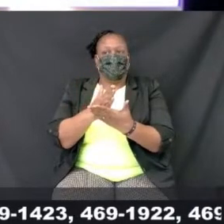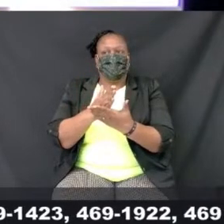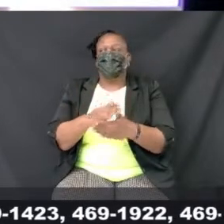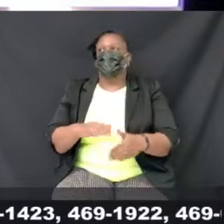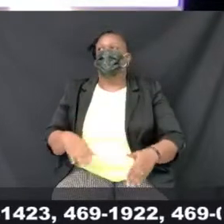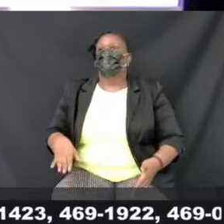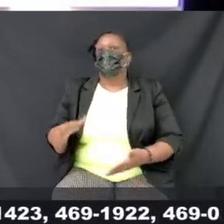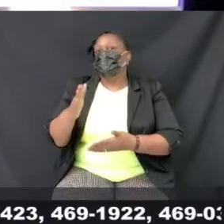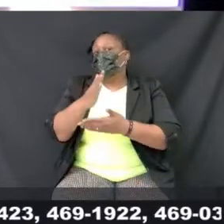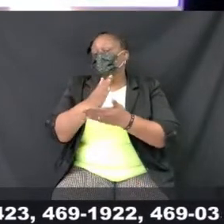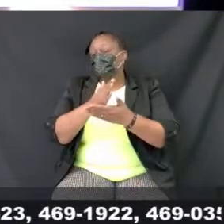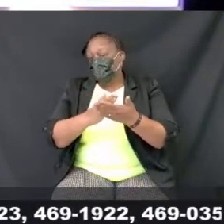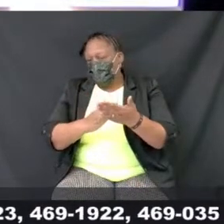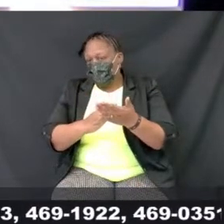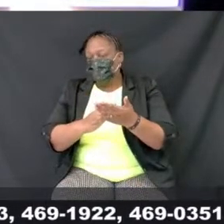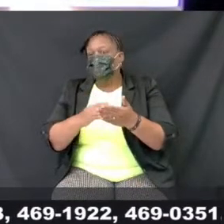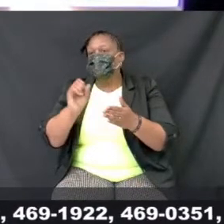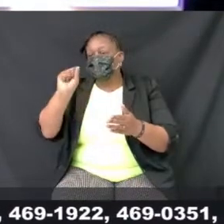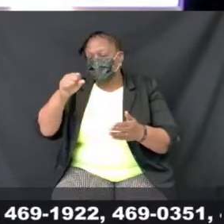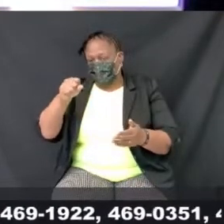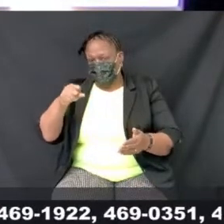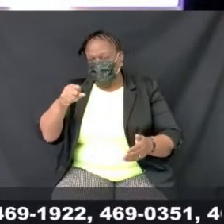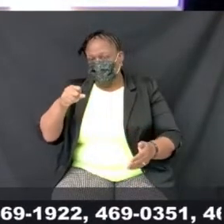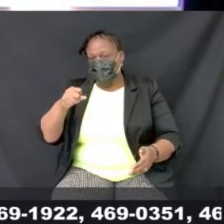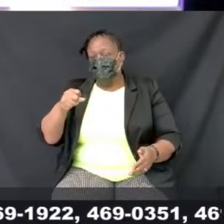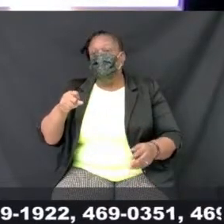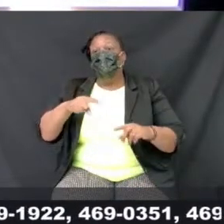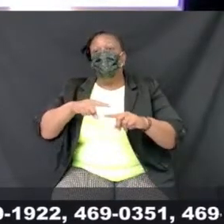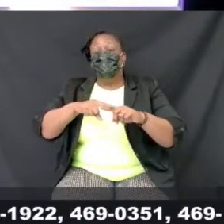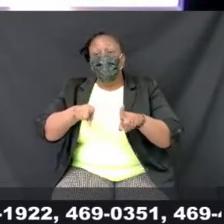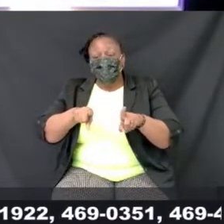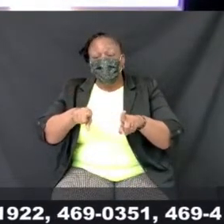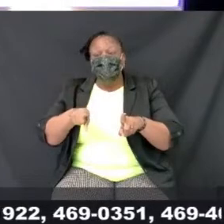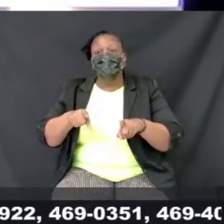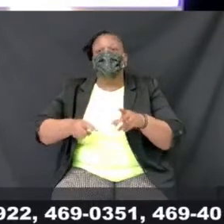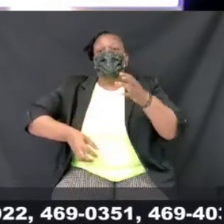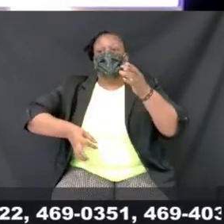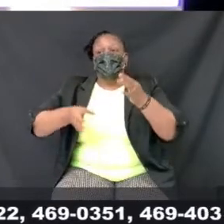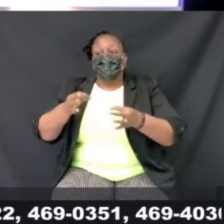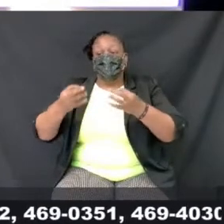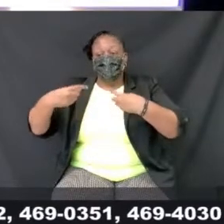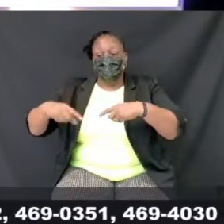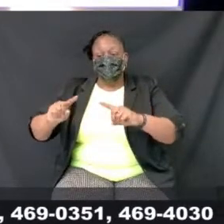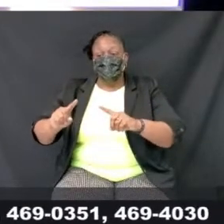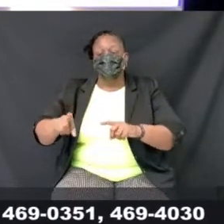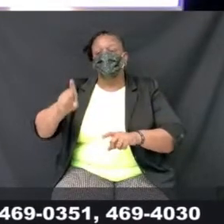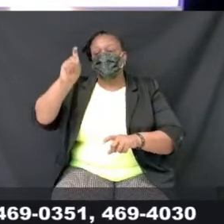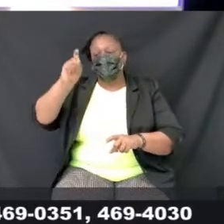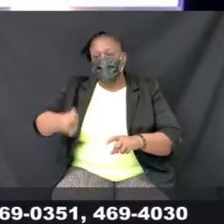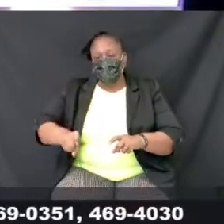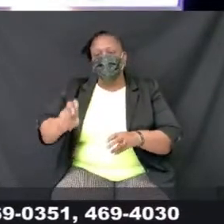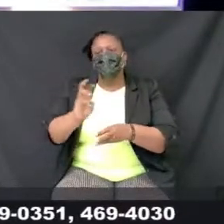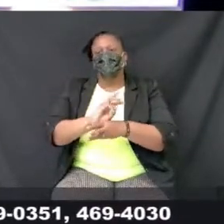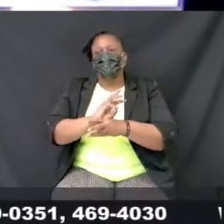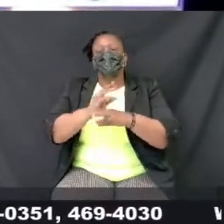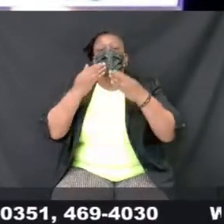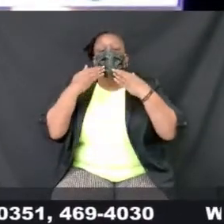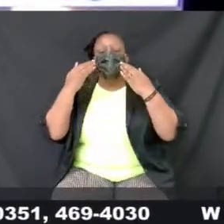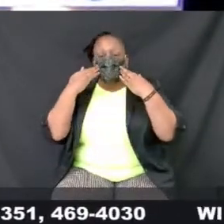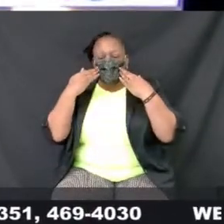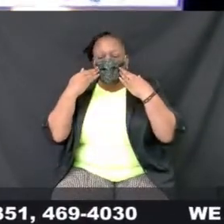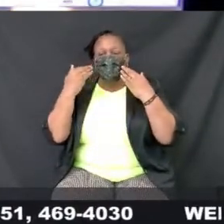all persons will wear the required masks, adhere to social and physical